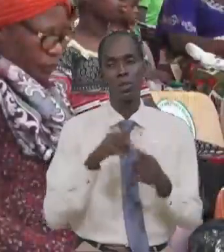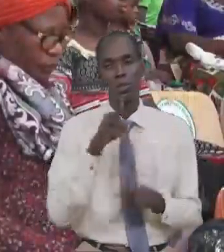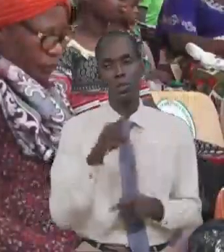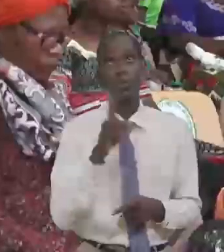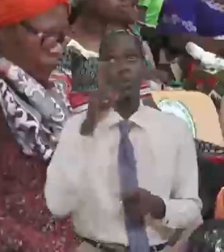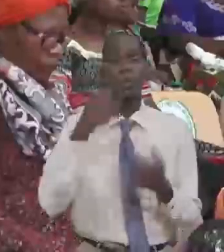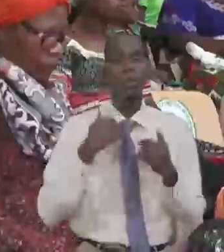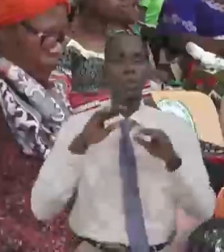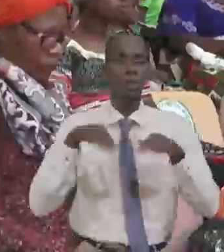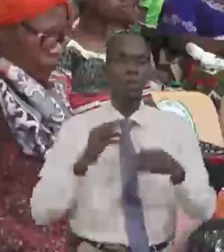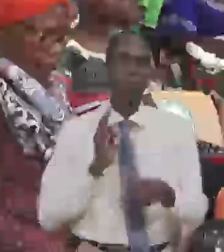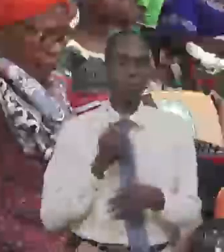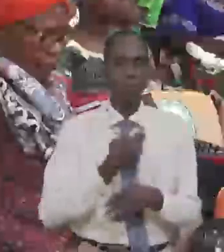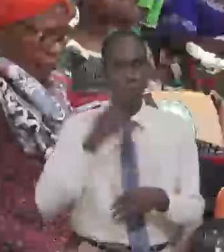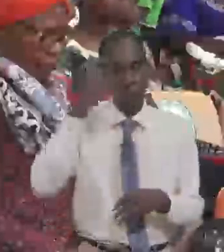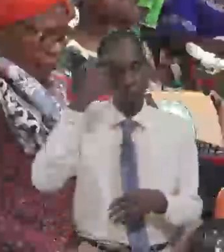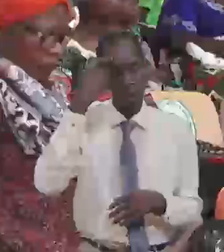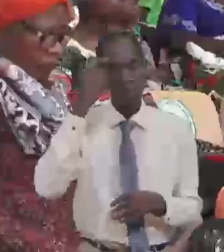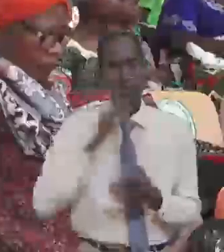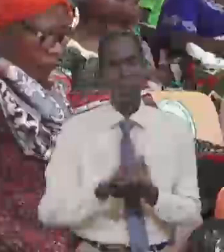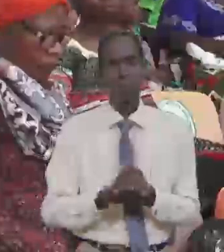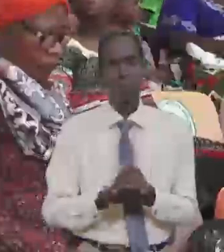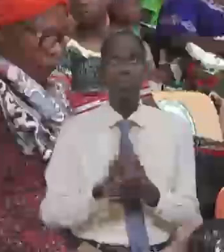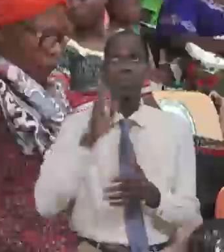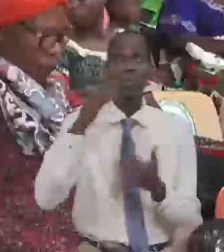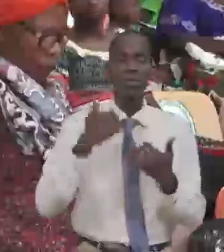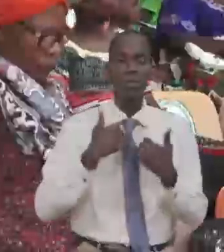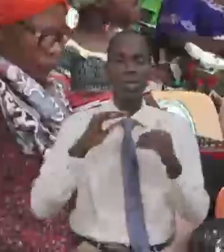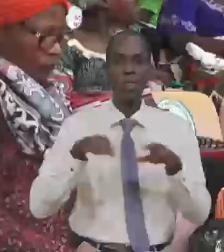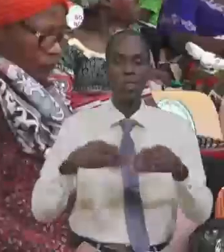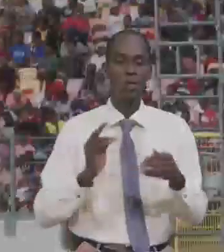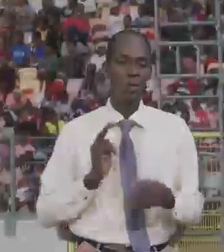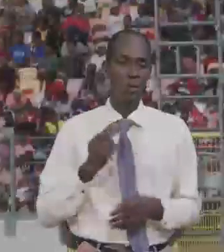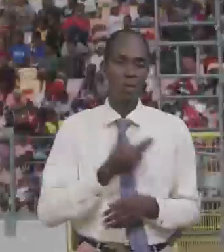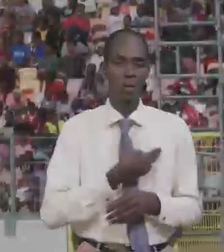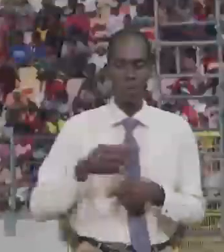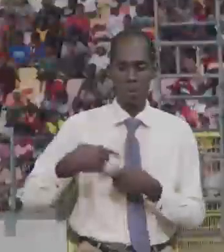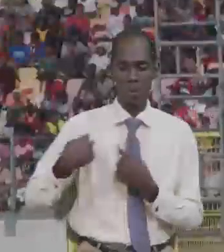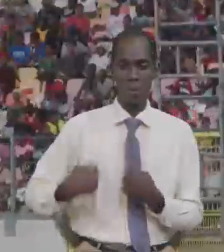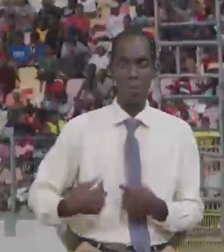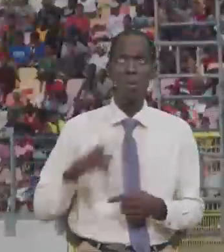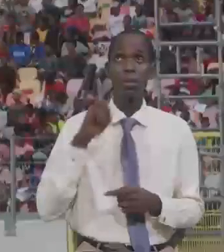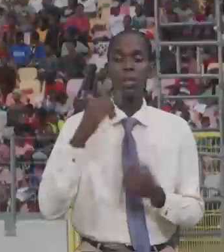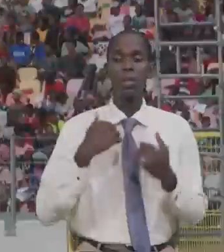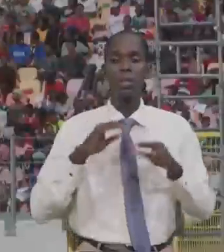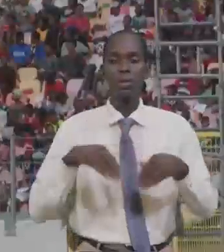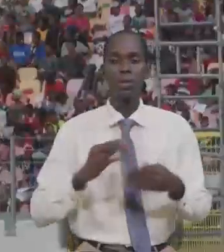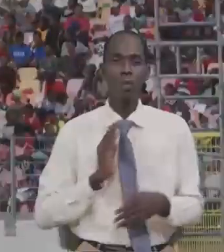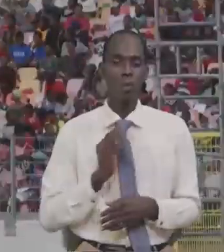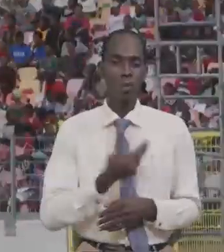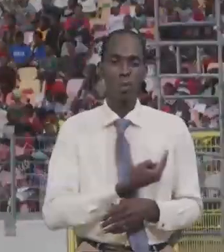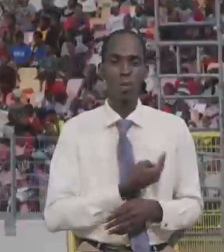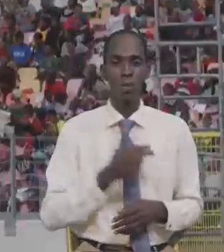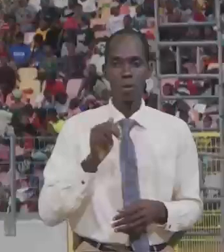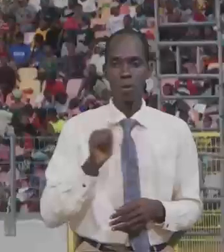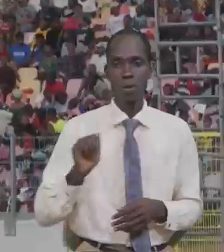a soul. It's giving us personality. It's giving us everything we need to run. But